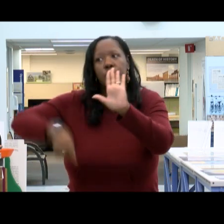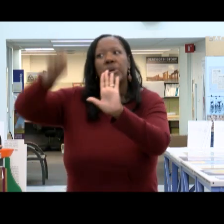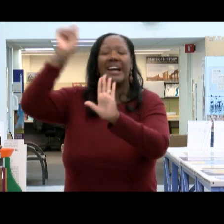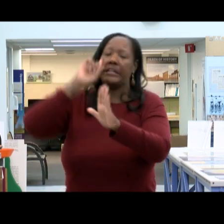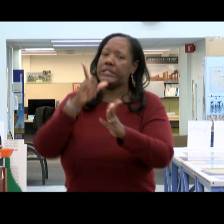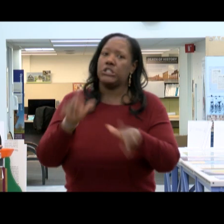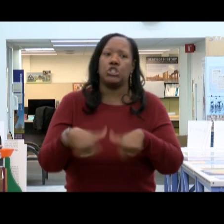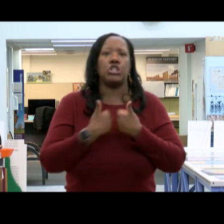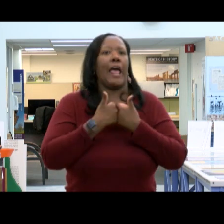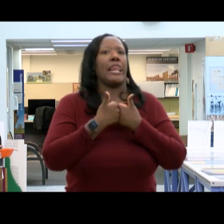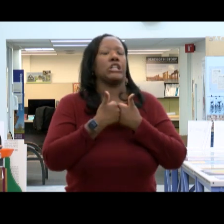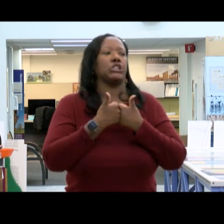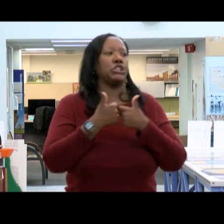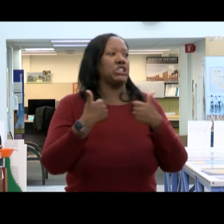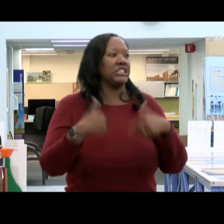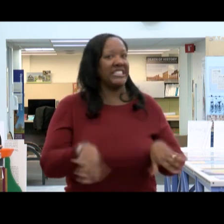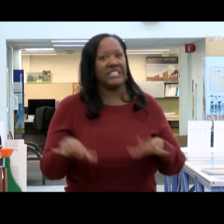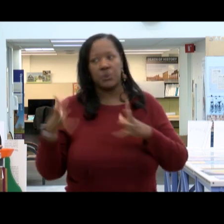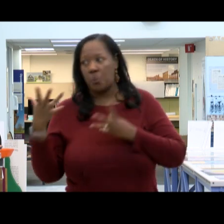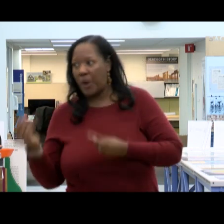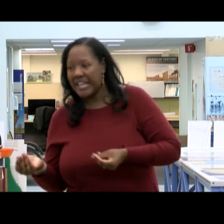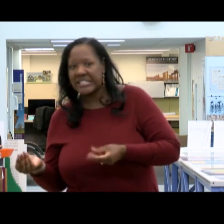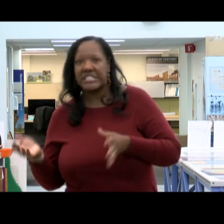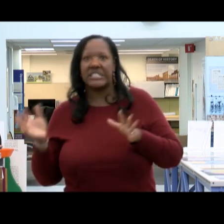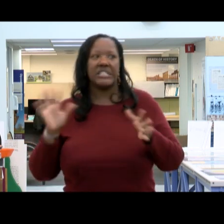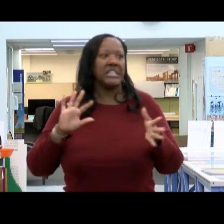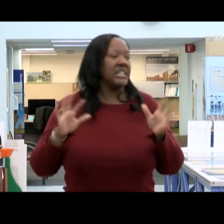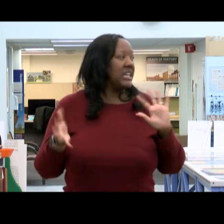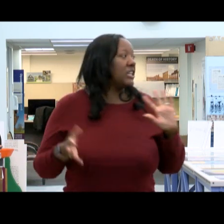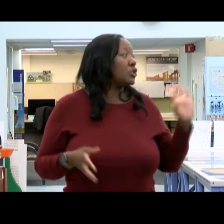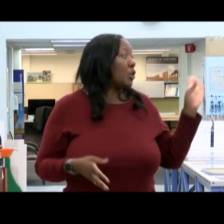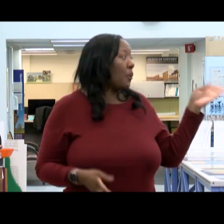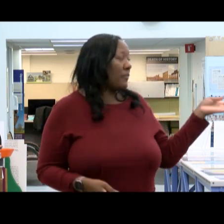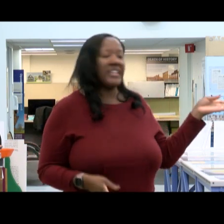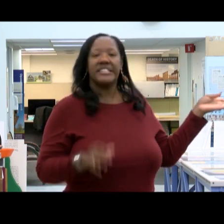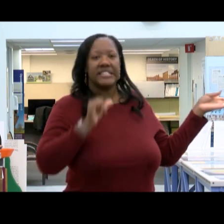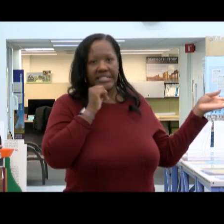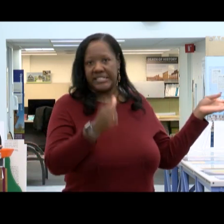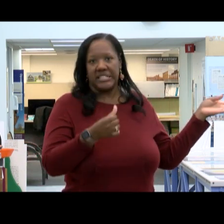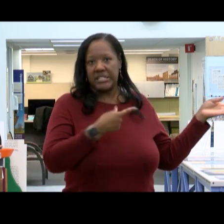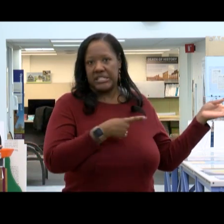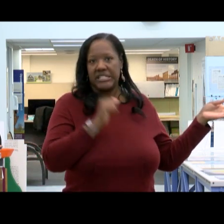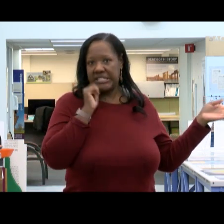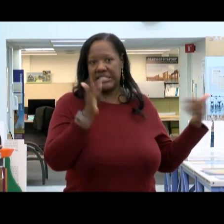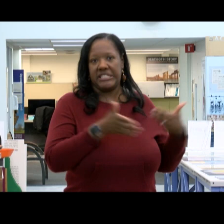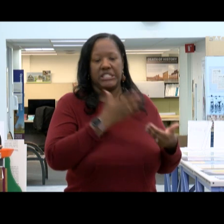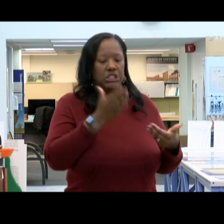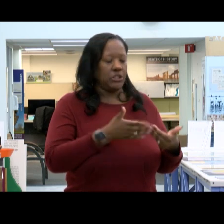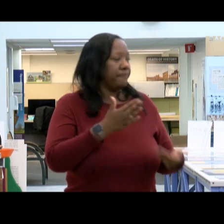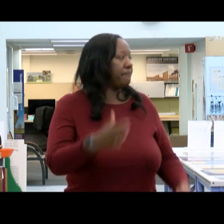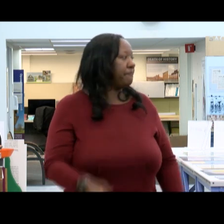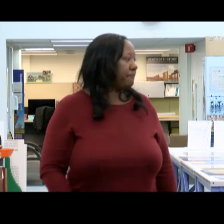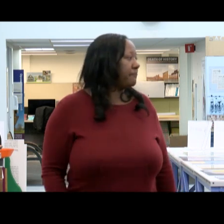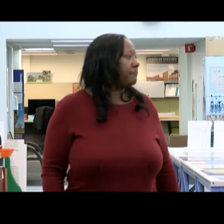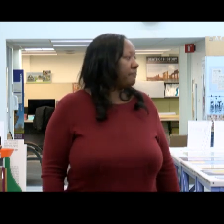to do, and it's wet, and this is simple. So I would check it